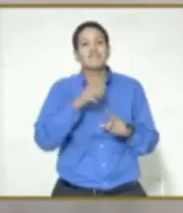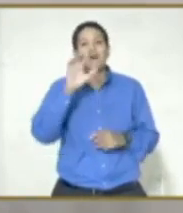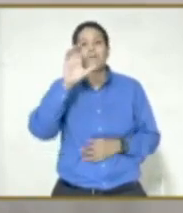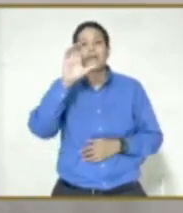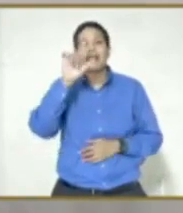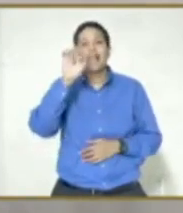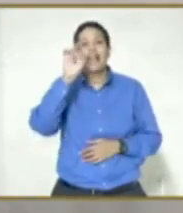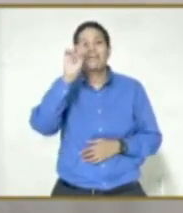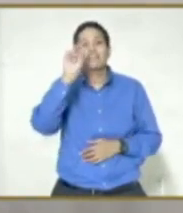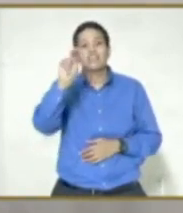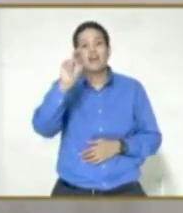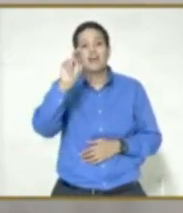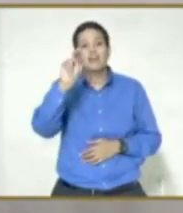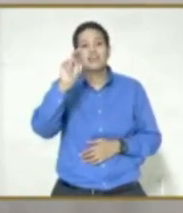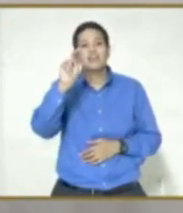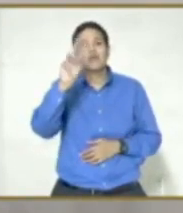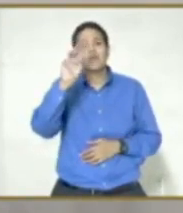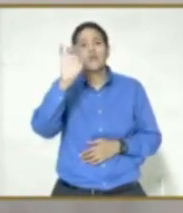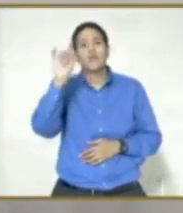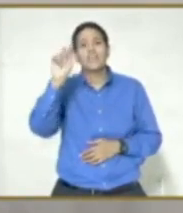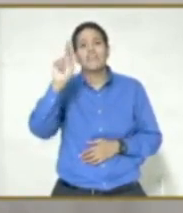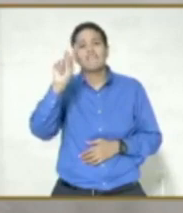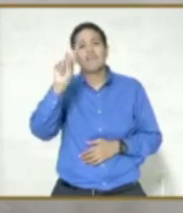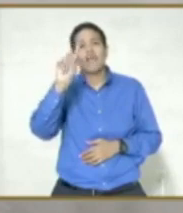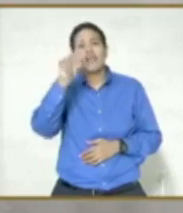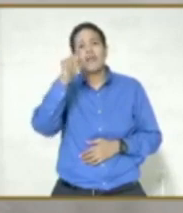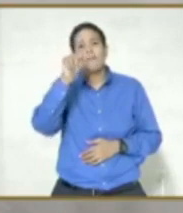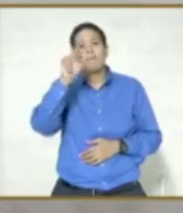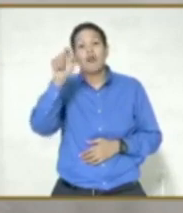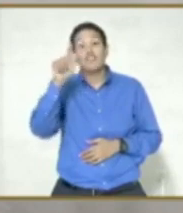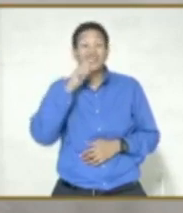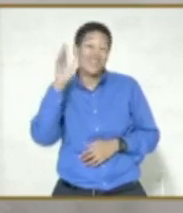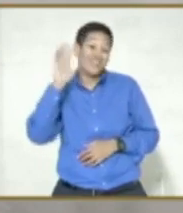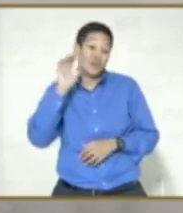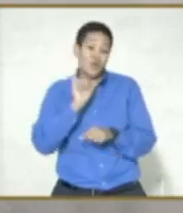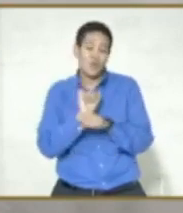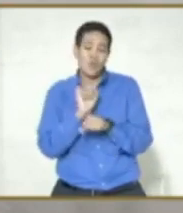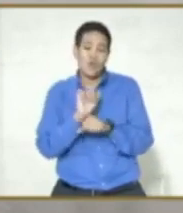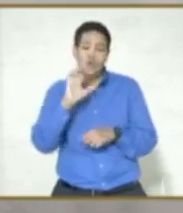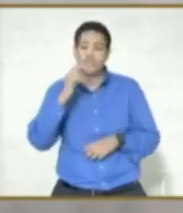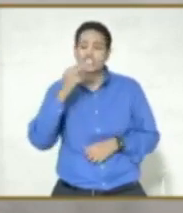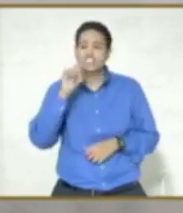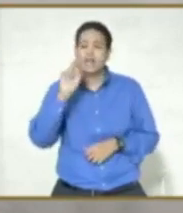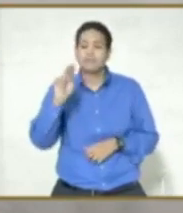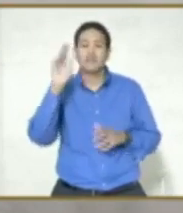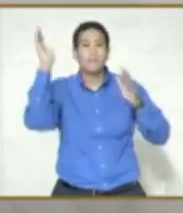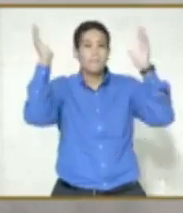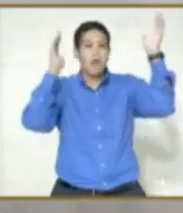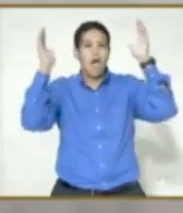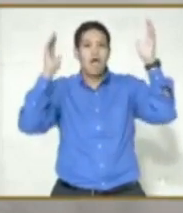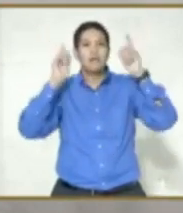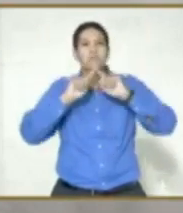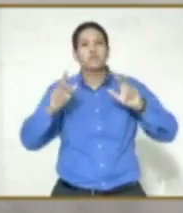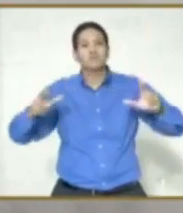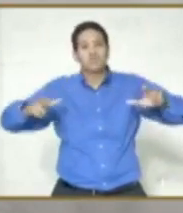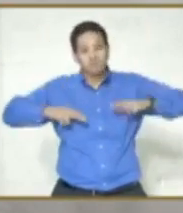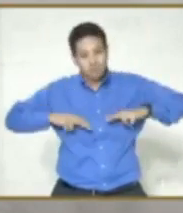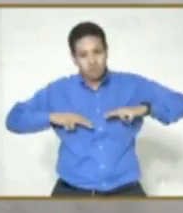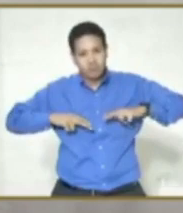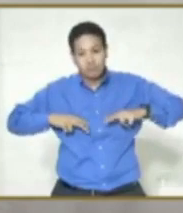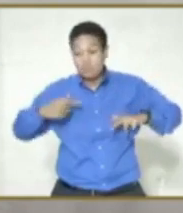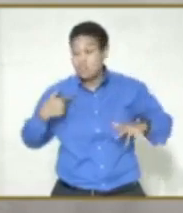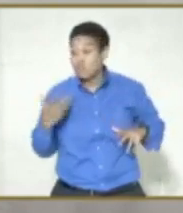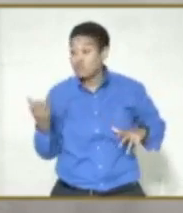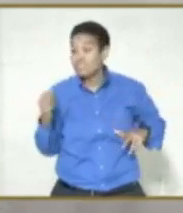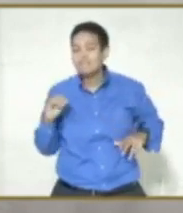of Thompson Town says that she used to work at the Chapelton Market until she retired 10 years ago, and she has not received